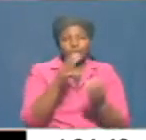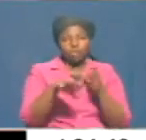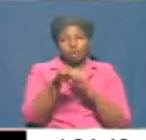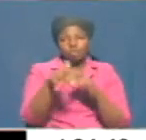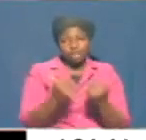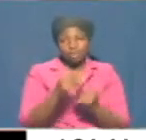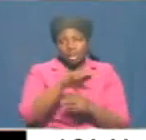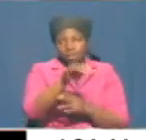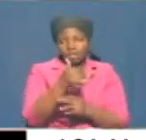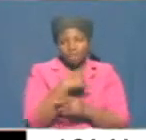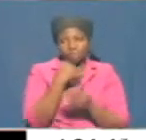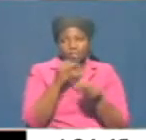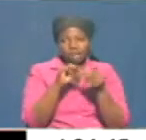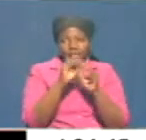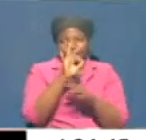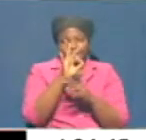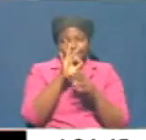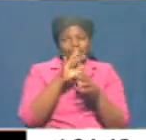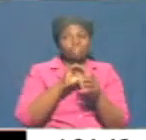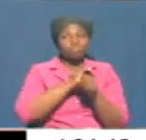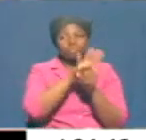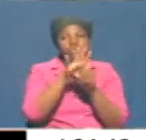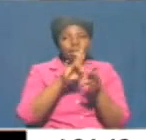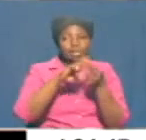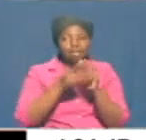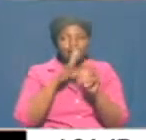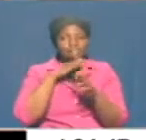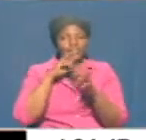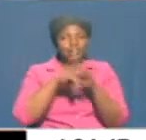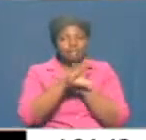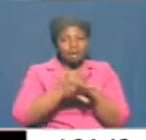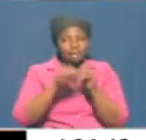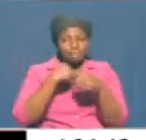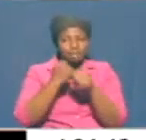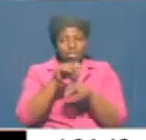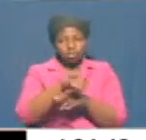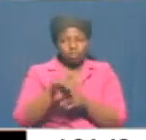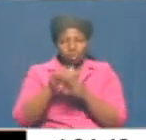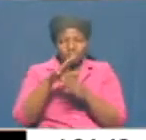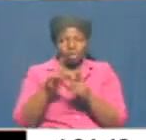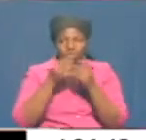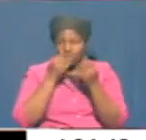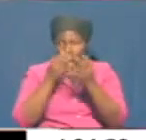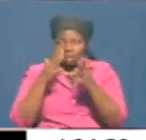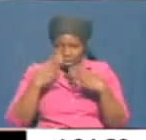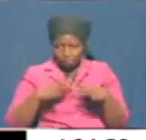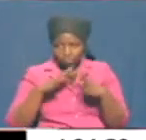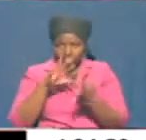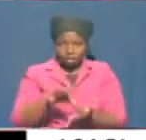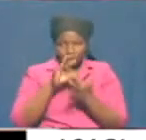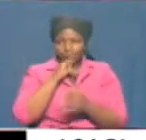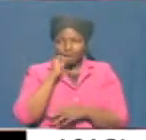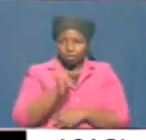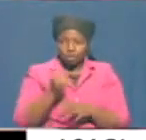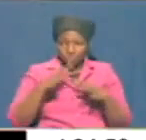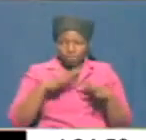in COVID-related deaths countrywide. The situation has prompted the local leaders to sensitize the residents, especially elderly, to seek vaccination